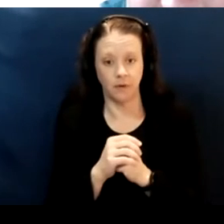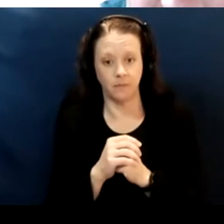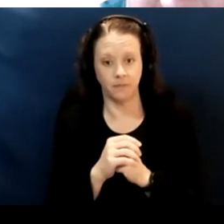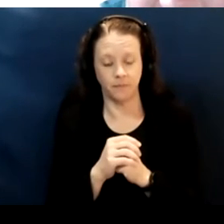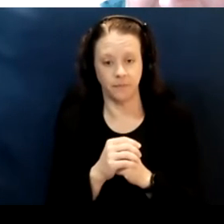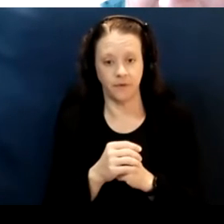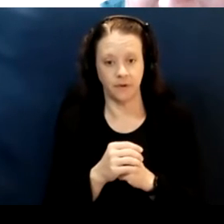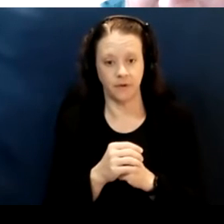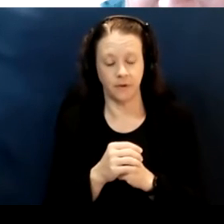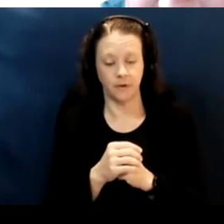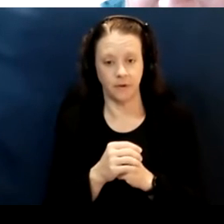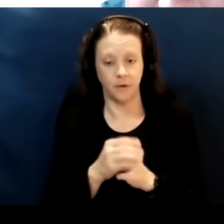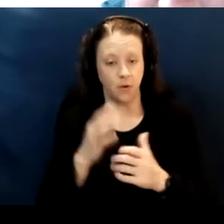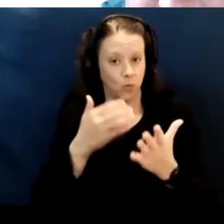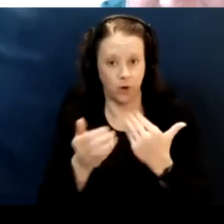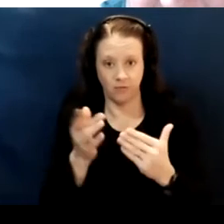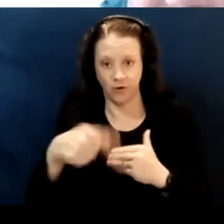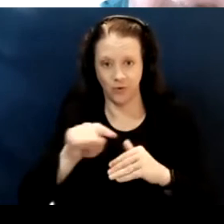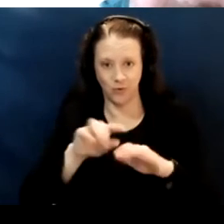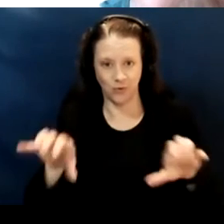whatever you do in media,